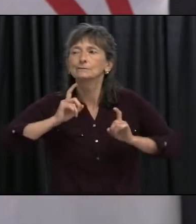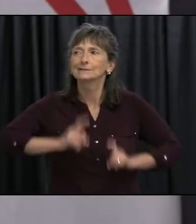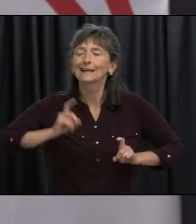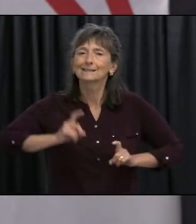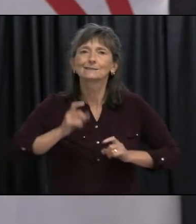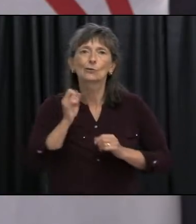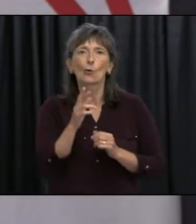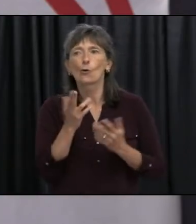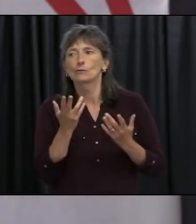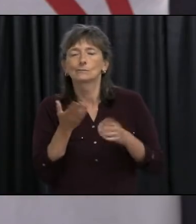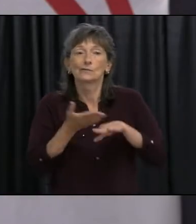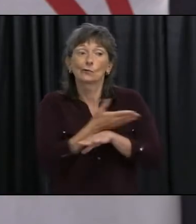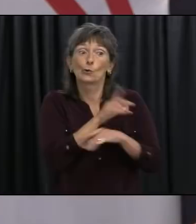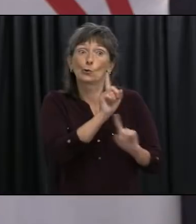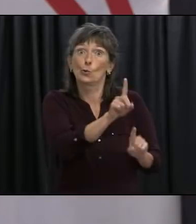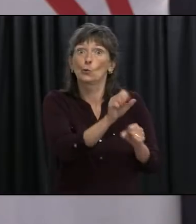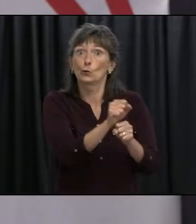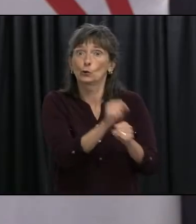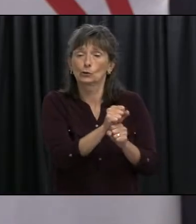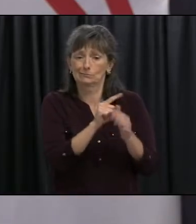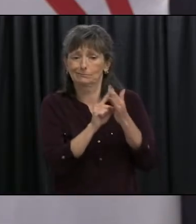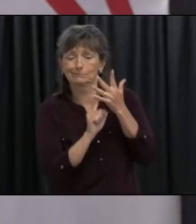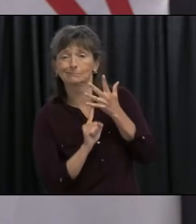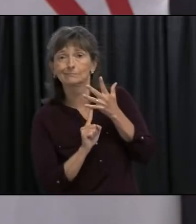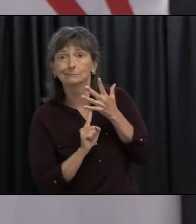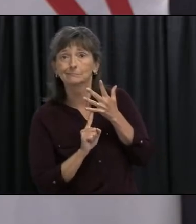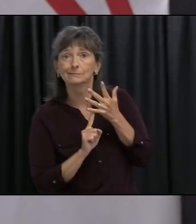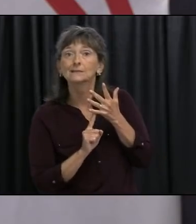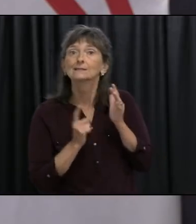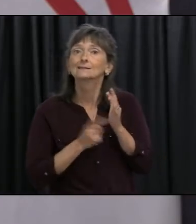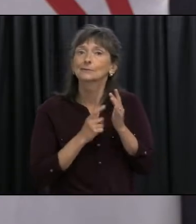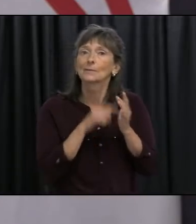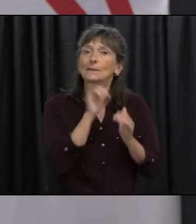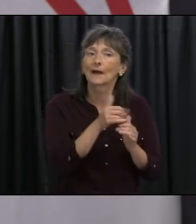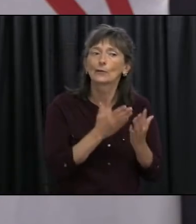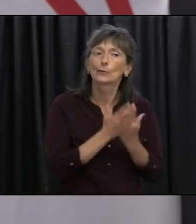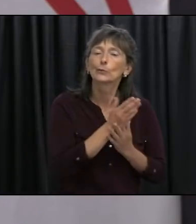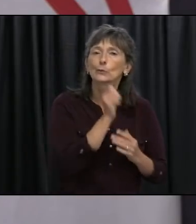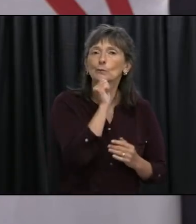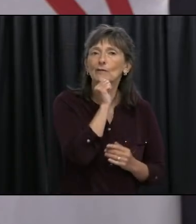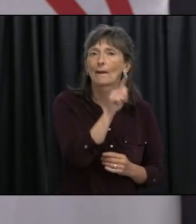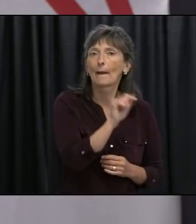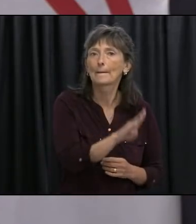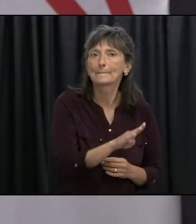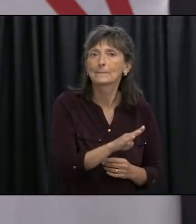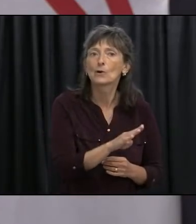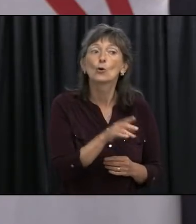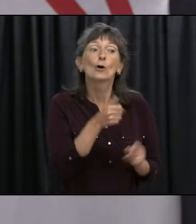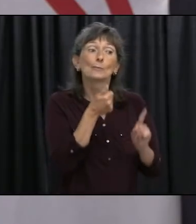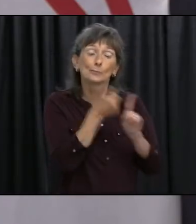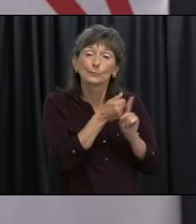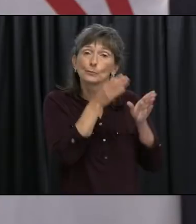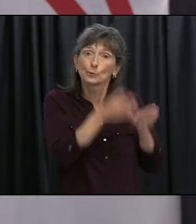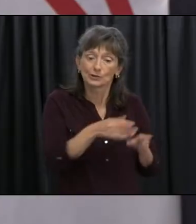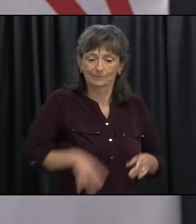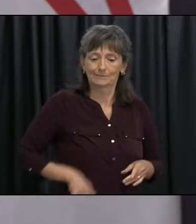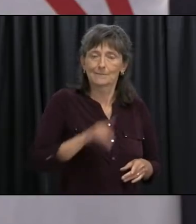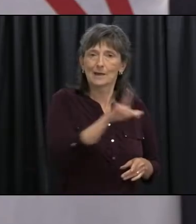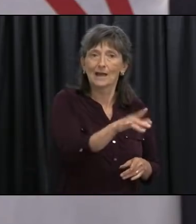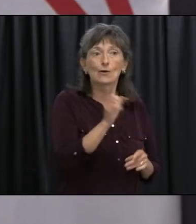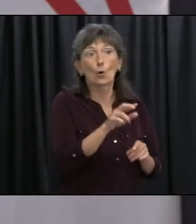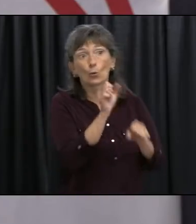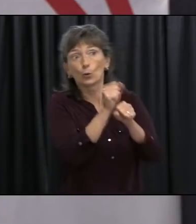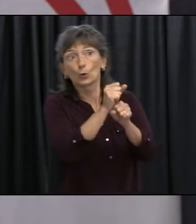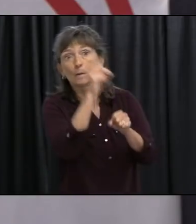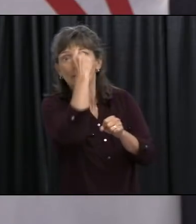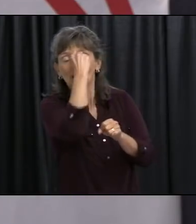medicals as an example for their workplace as well, and sometimes that comes with a cost. That's a condition of the workplace,